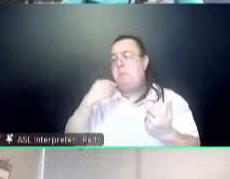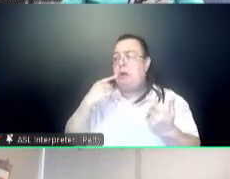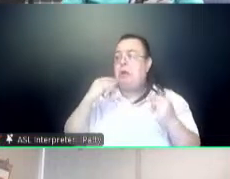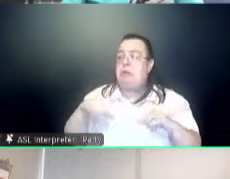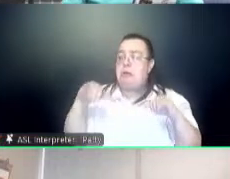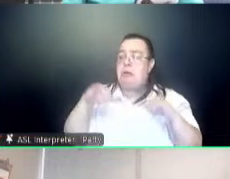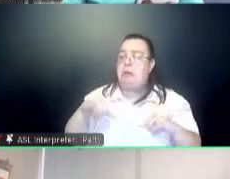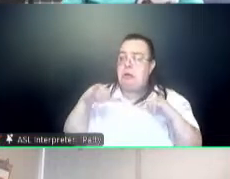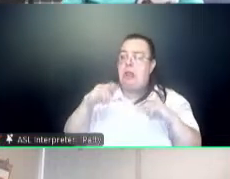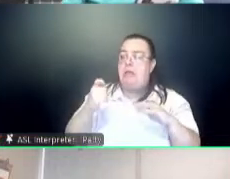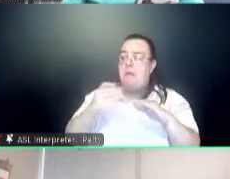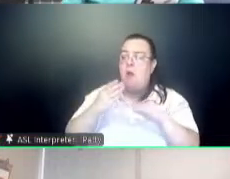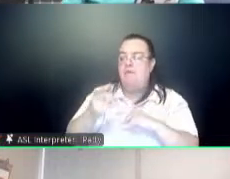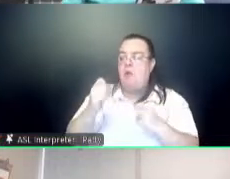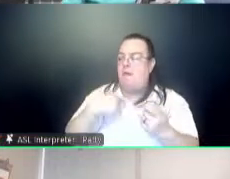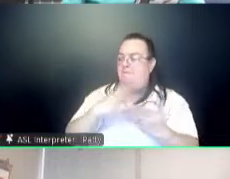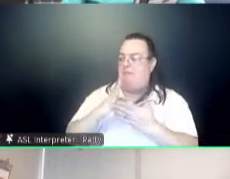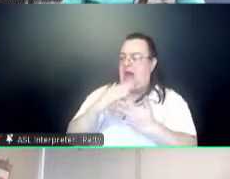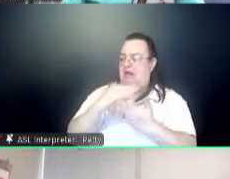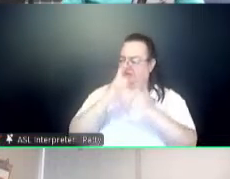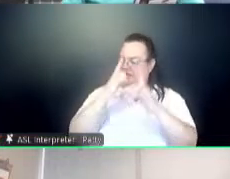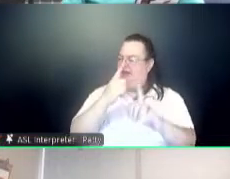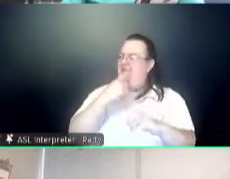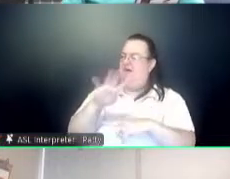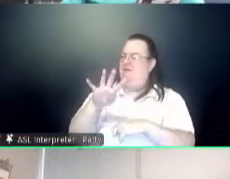I'm going to budget for 40,000.